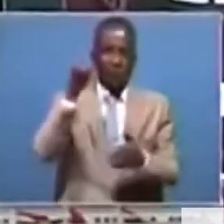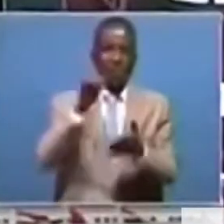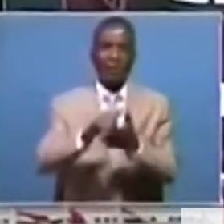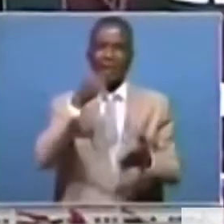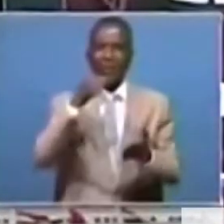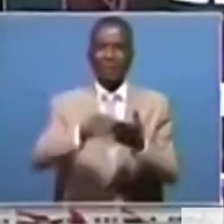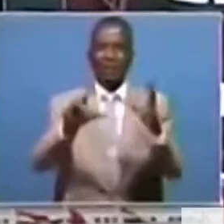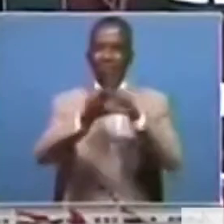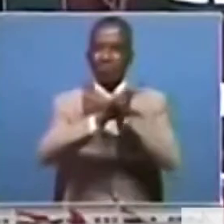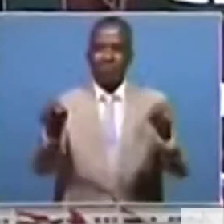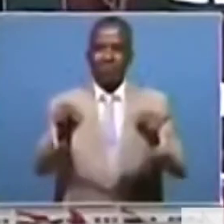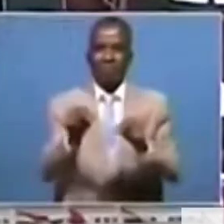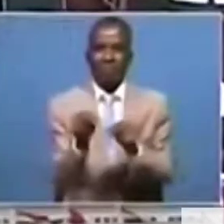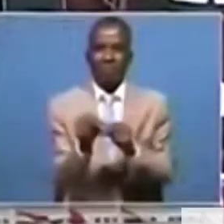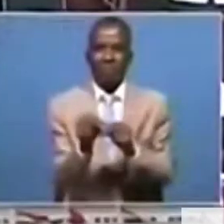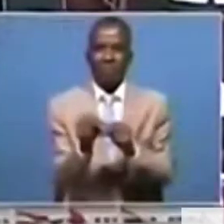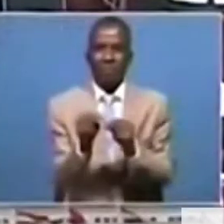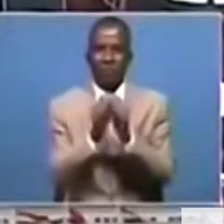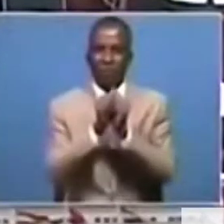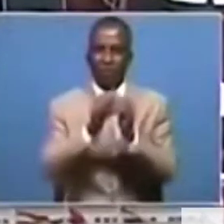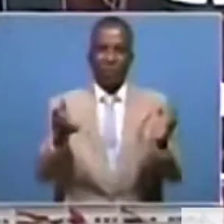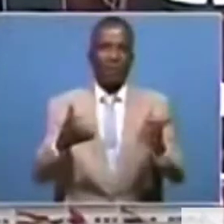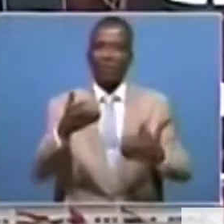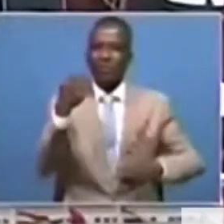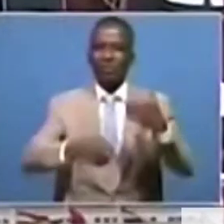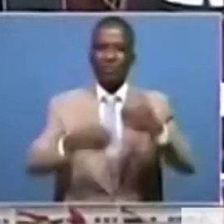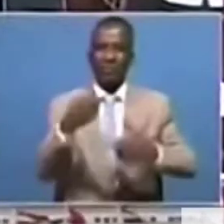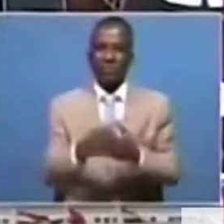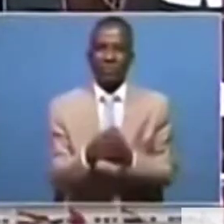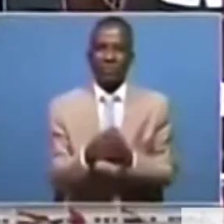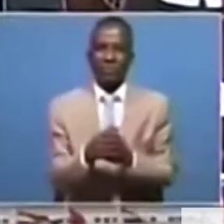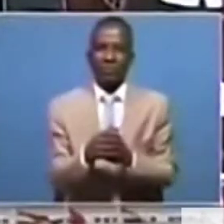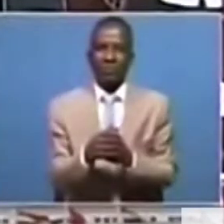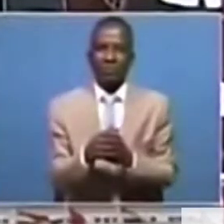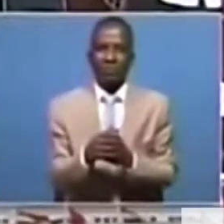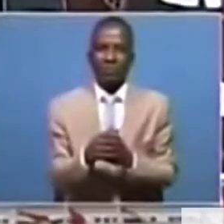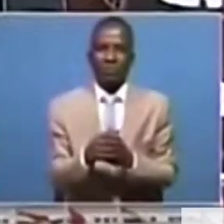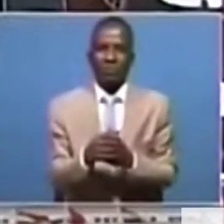and proceed without any hesitation to dismiss him.